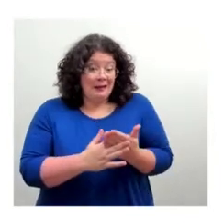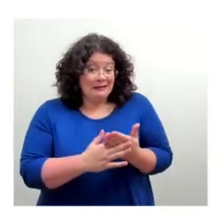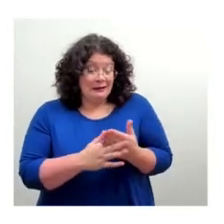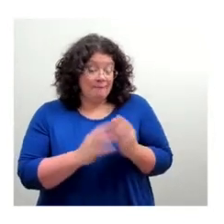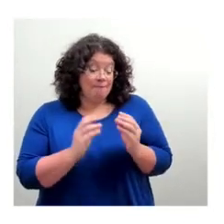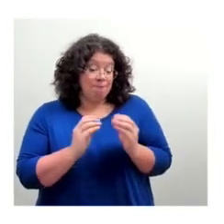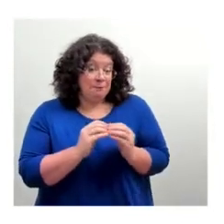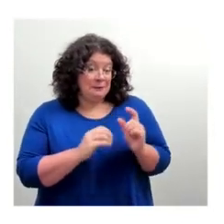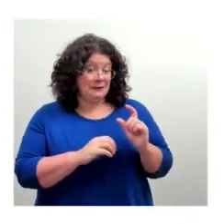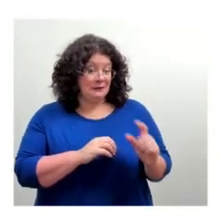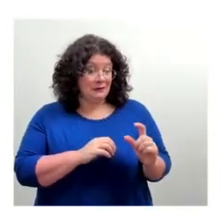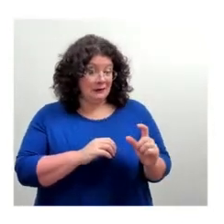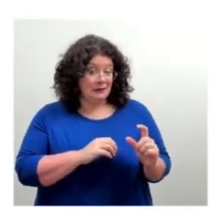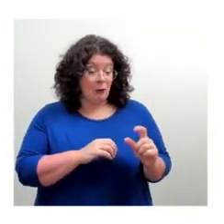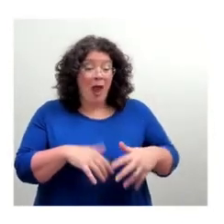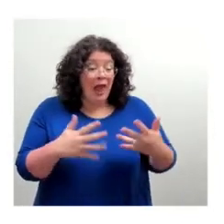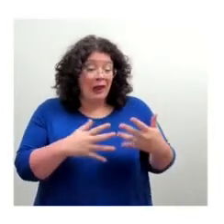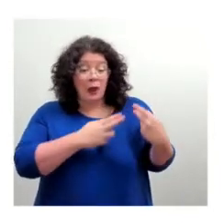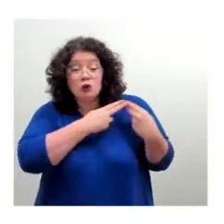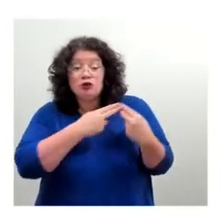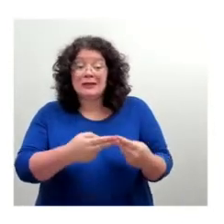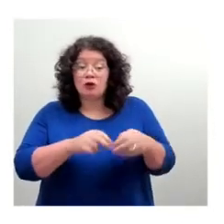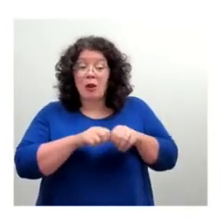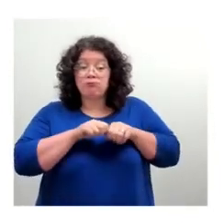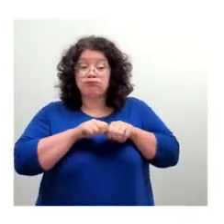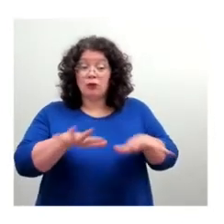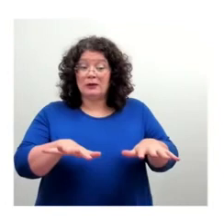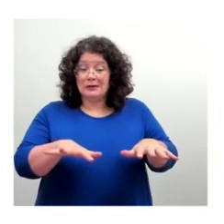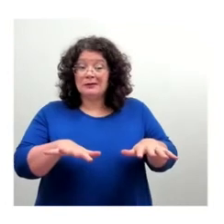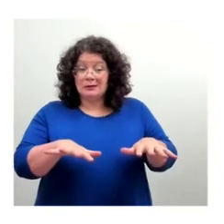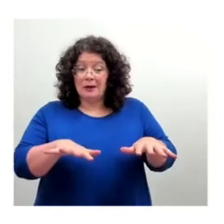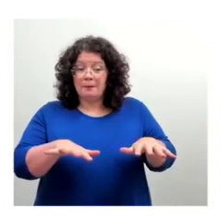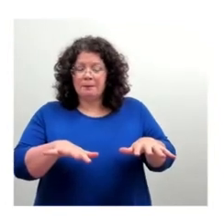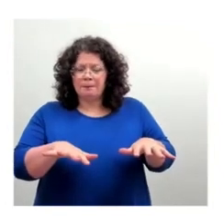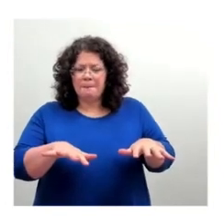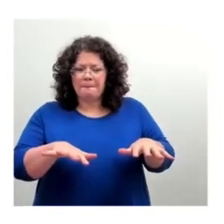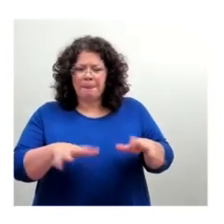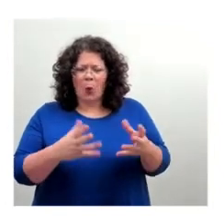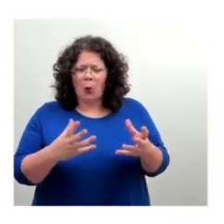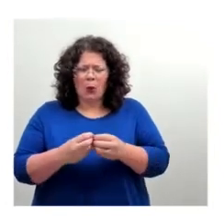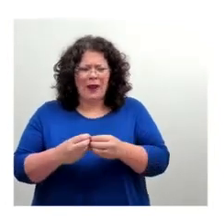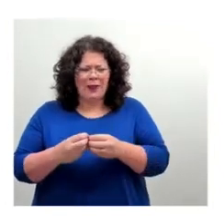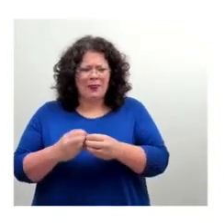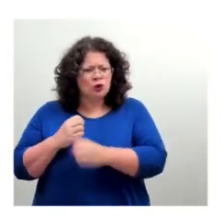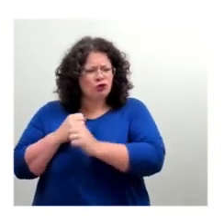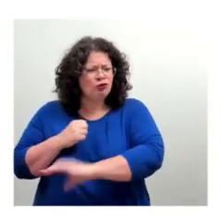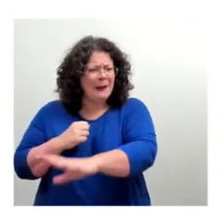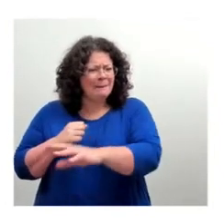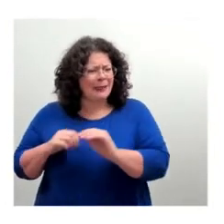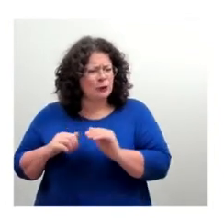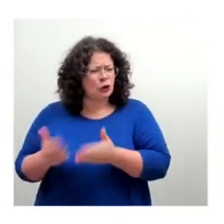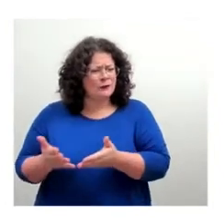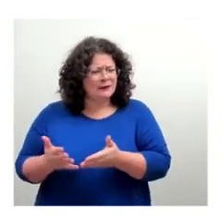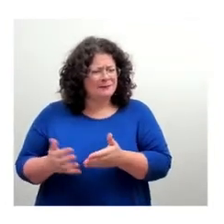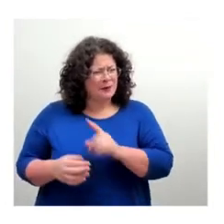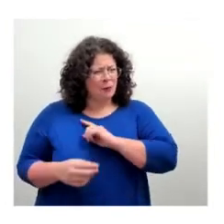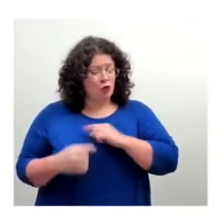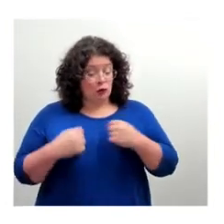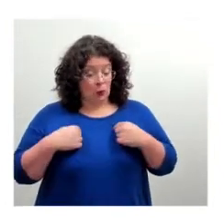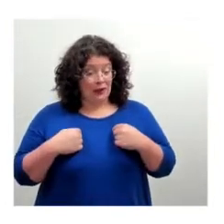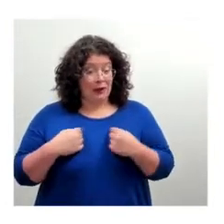the RNIB have seen accessibility of services grow over the years, especially on linear, going back to when no one knew what AD was,